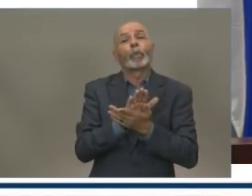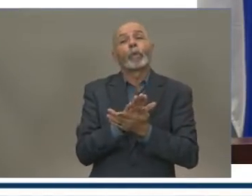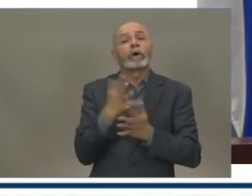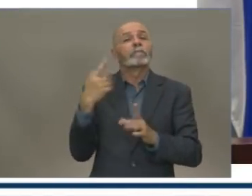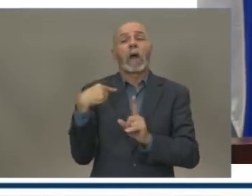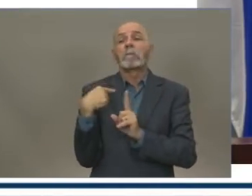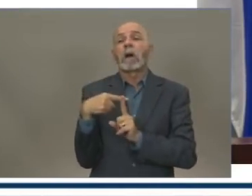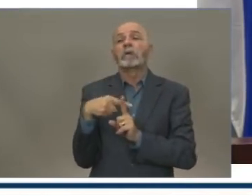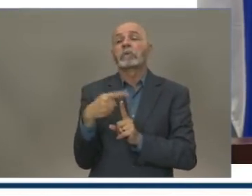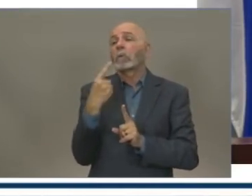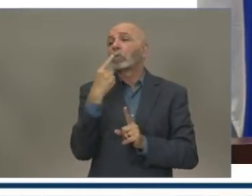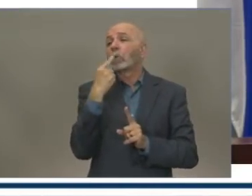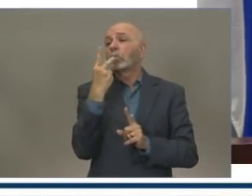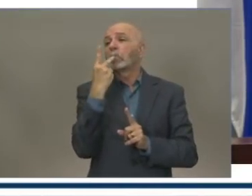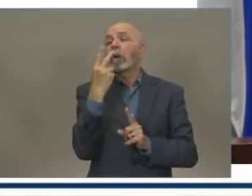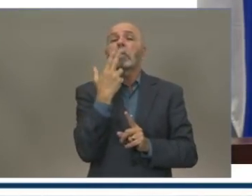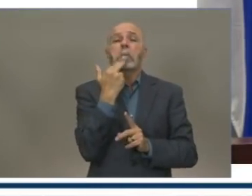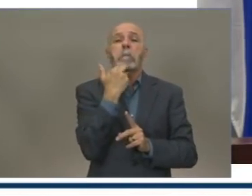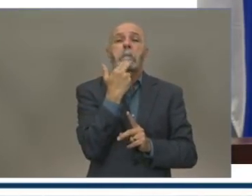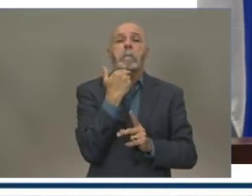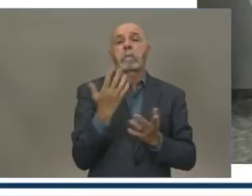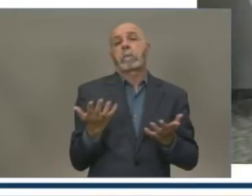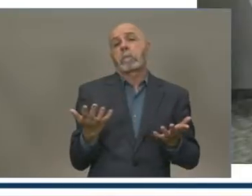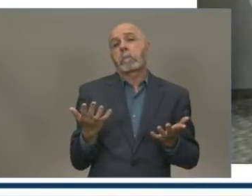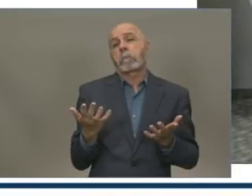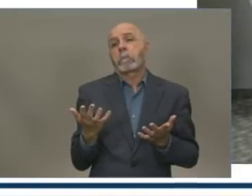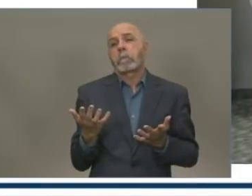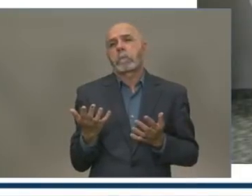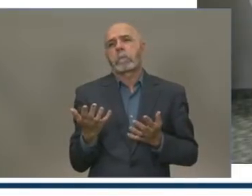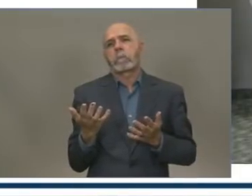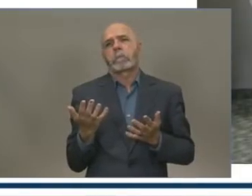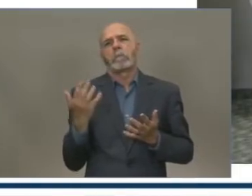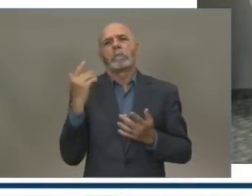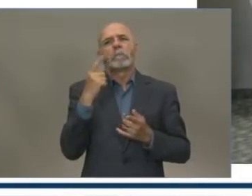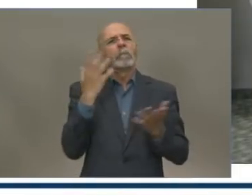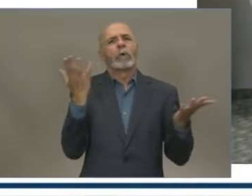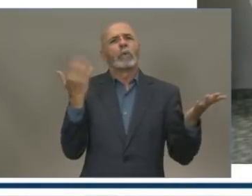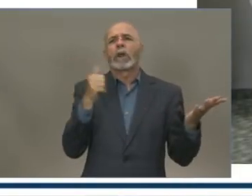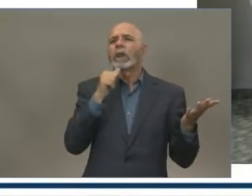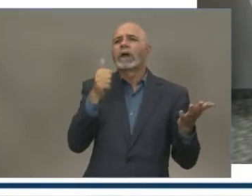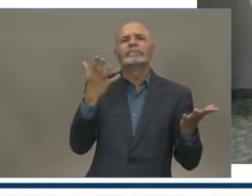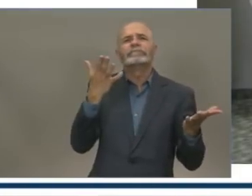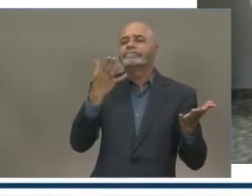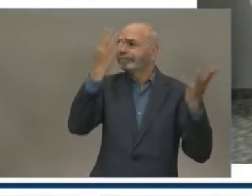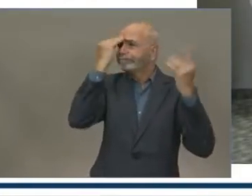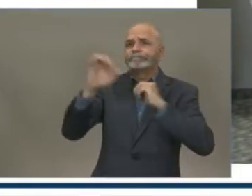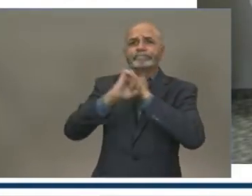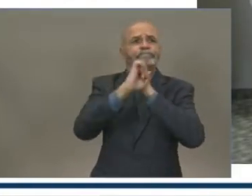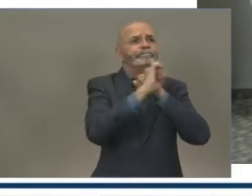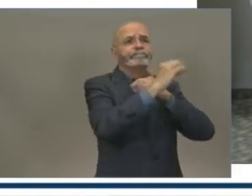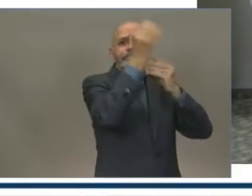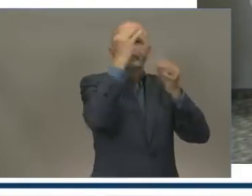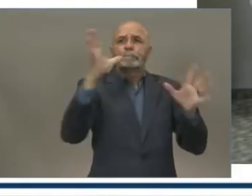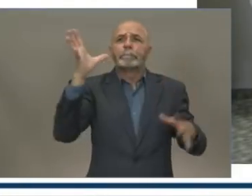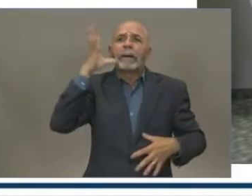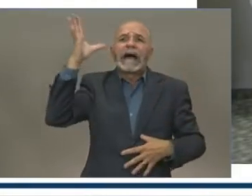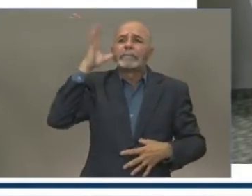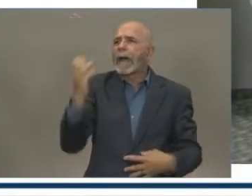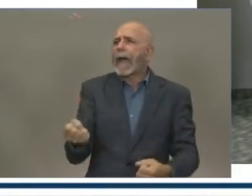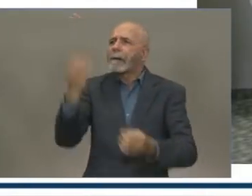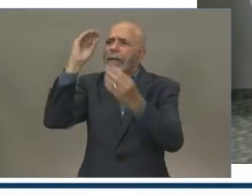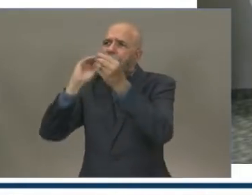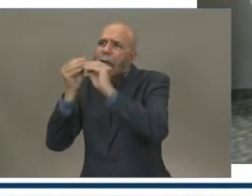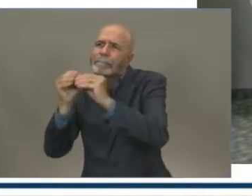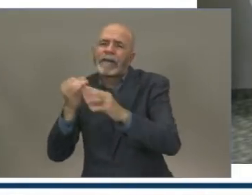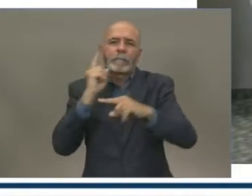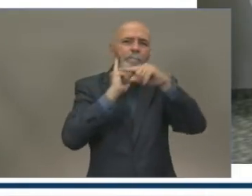or 3. Why is there not more transparency for parents in terms of how many cases there are in a school